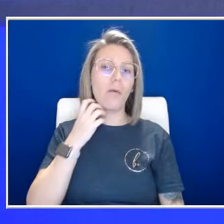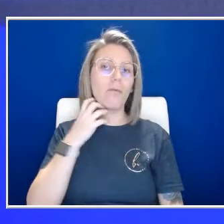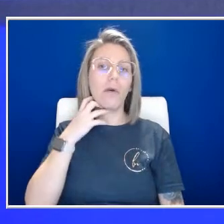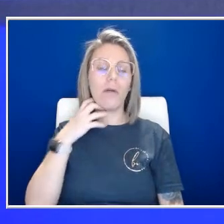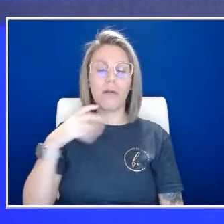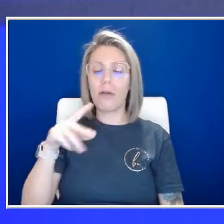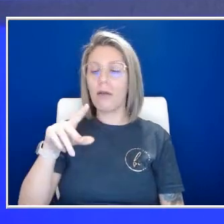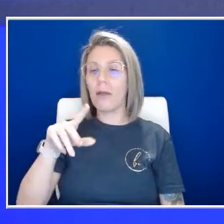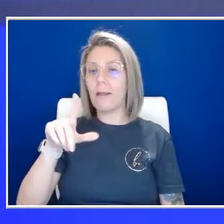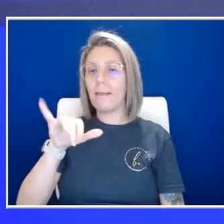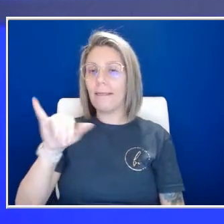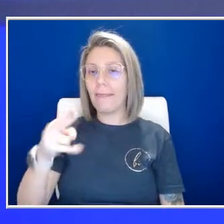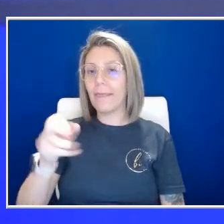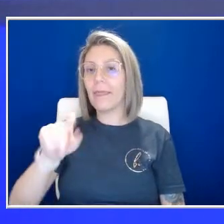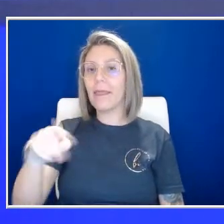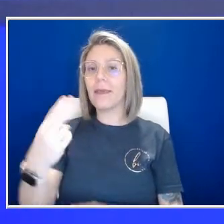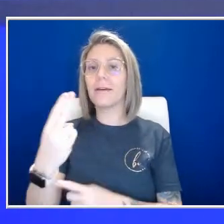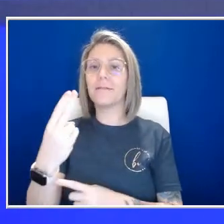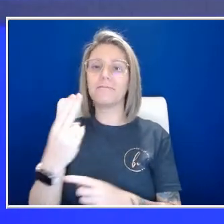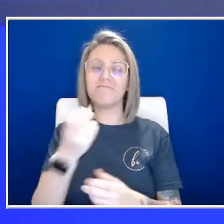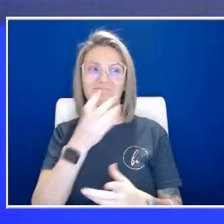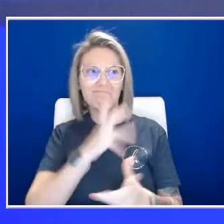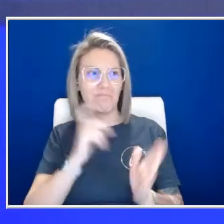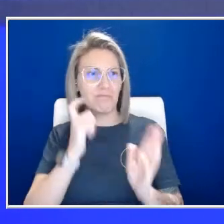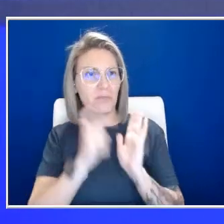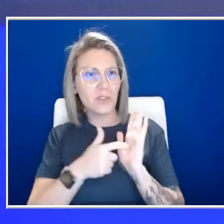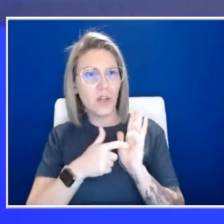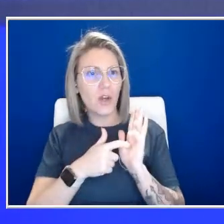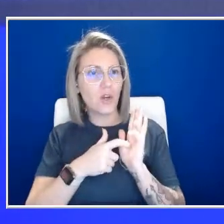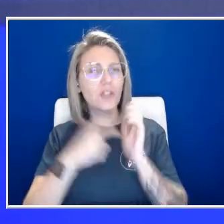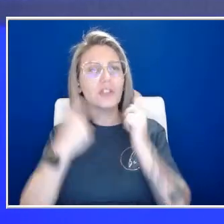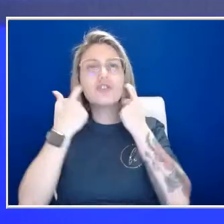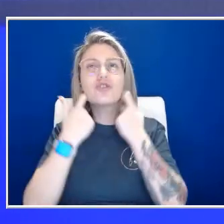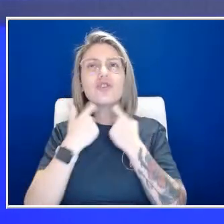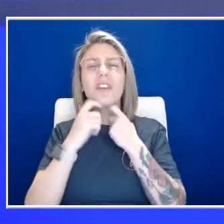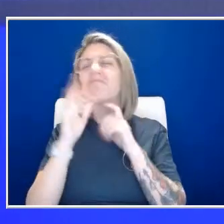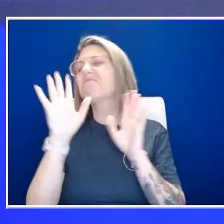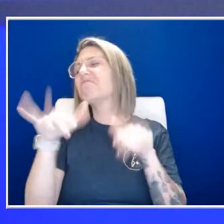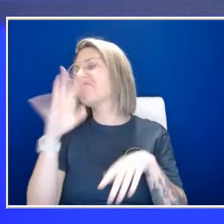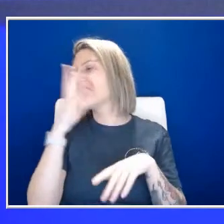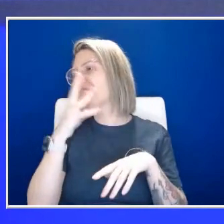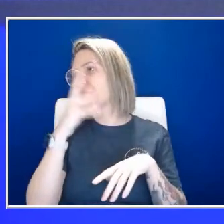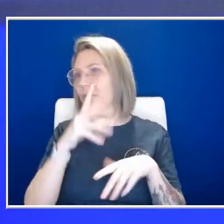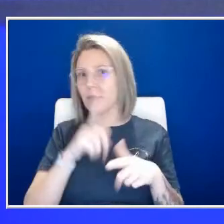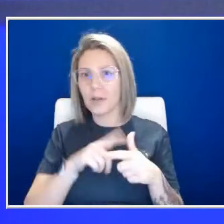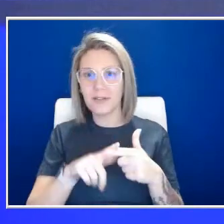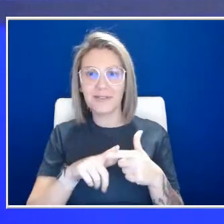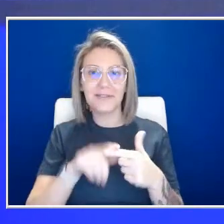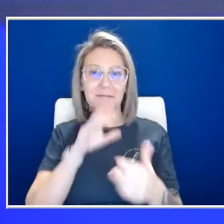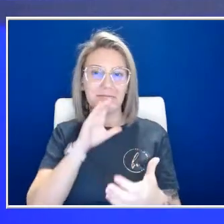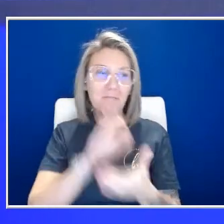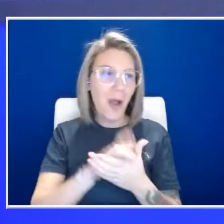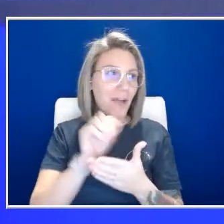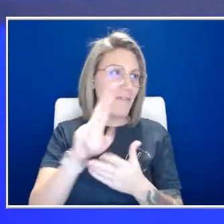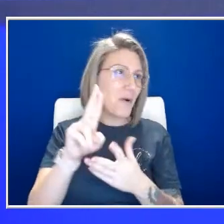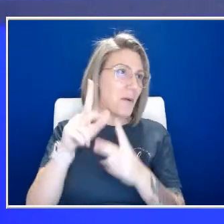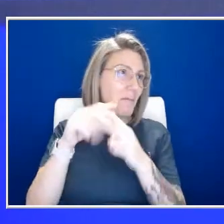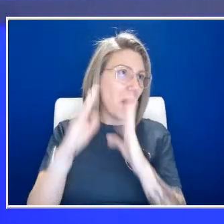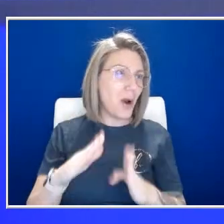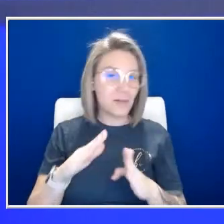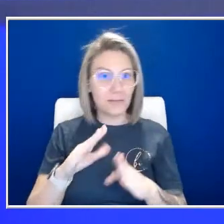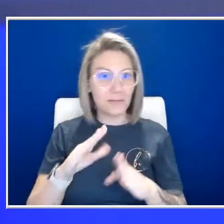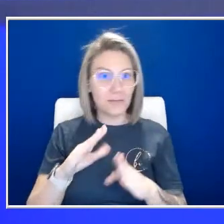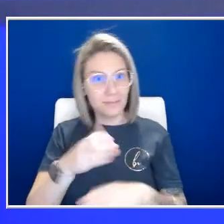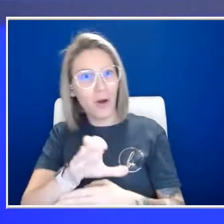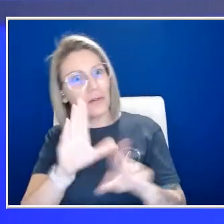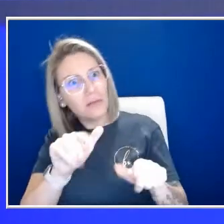who notices it while shaving and ignores it for a month or so until his wife or partner makes him come in. But yes, similar to